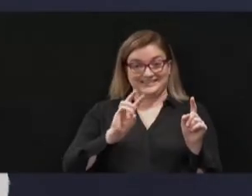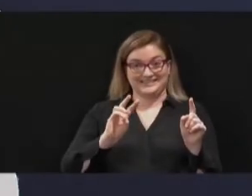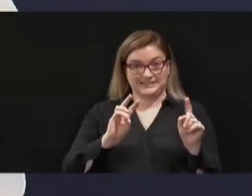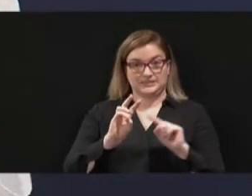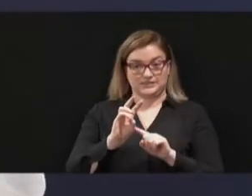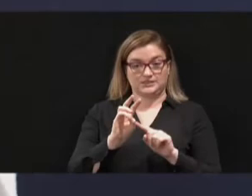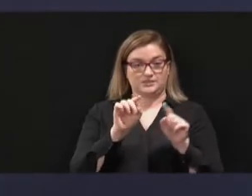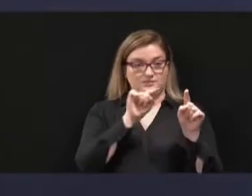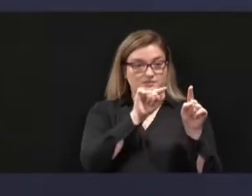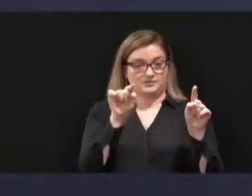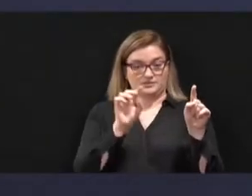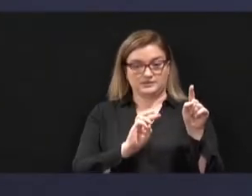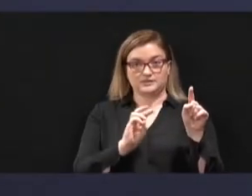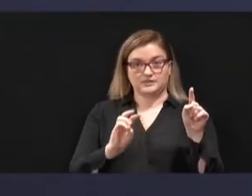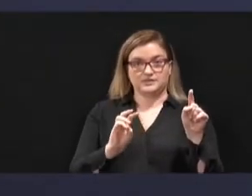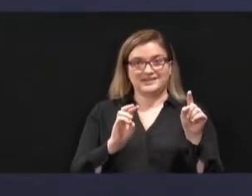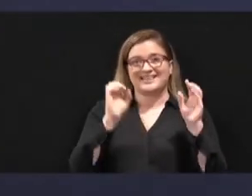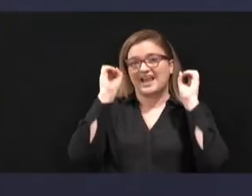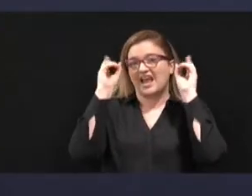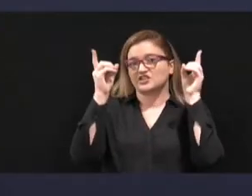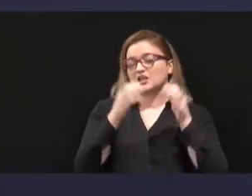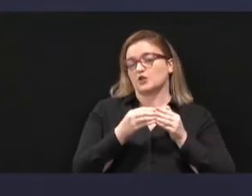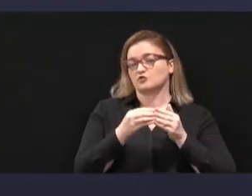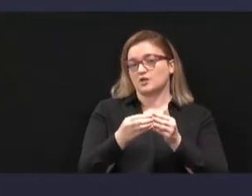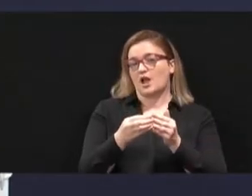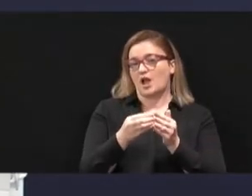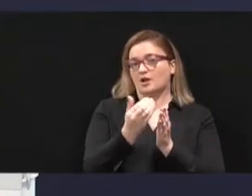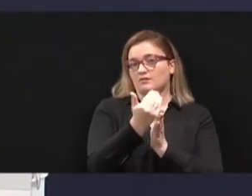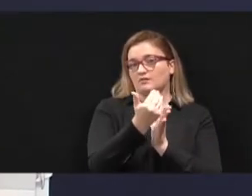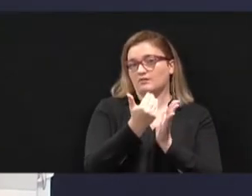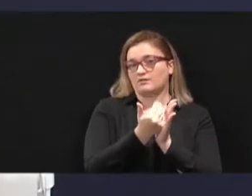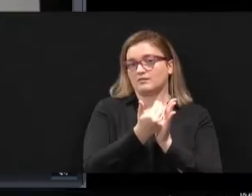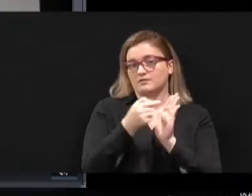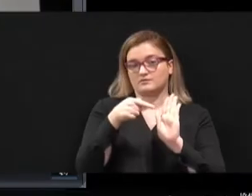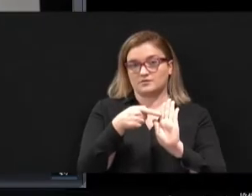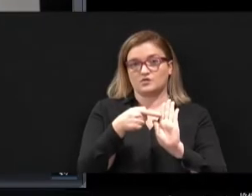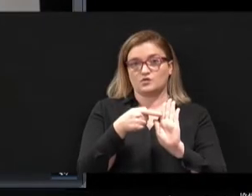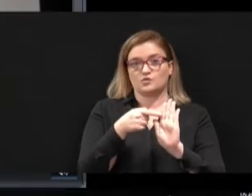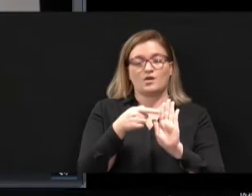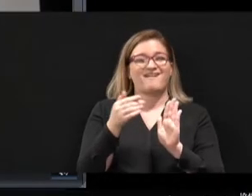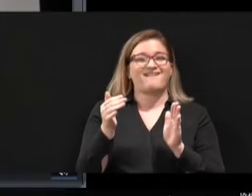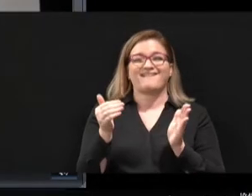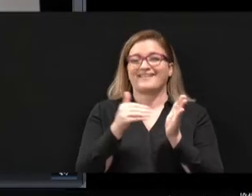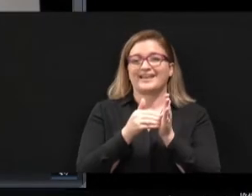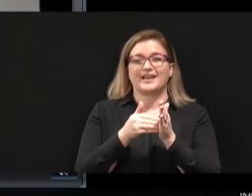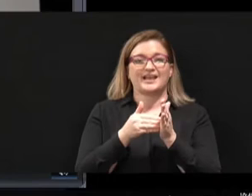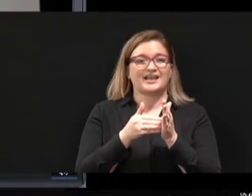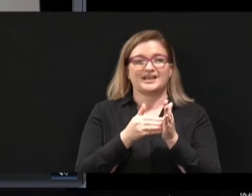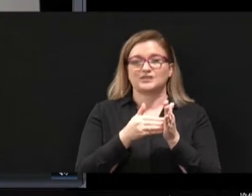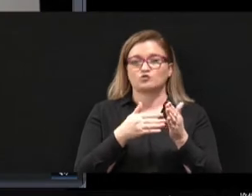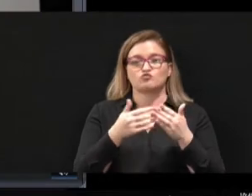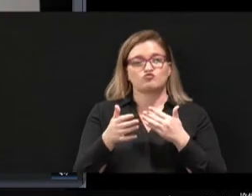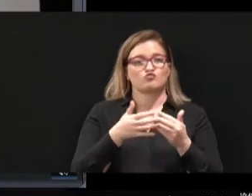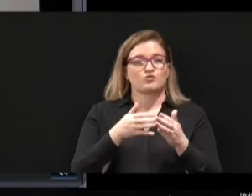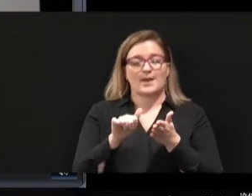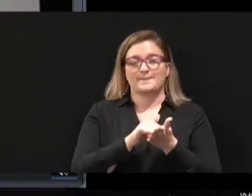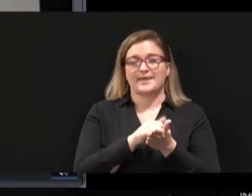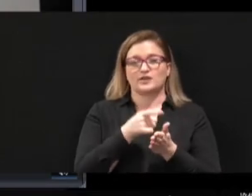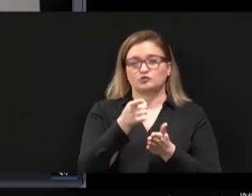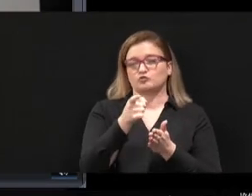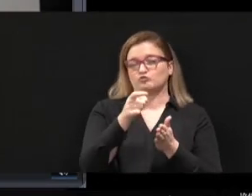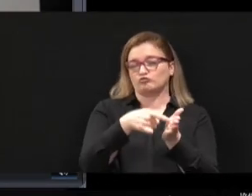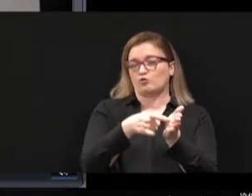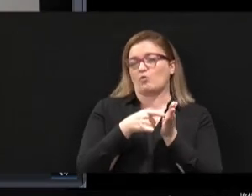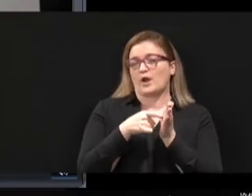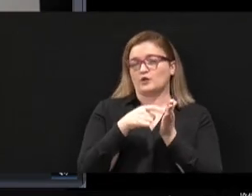Orton-Gillingham Educator's Guide are listed. Those are great pages again to read tonight. I'm covering most of those